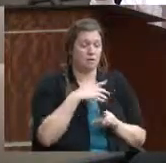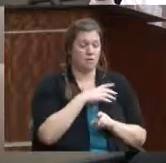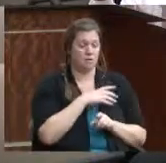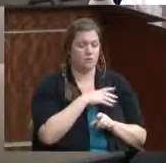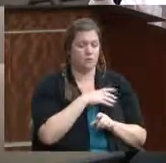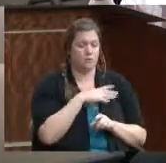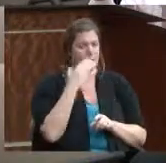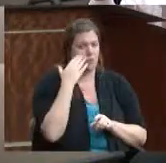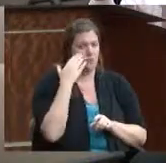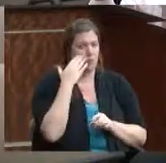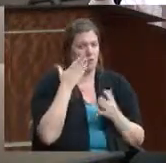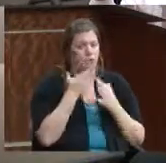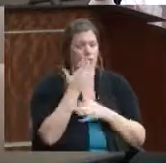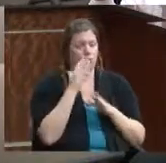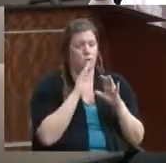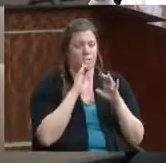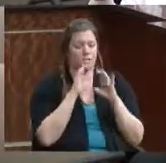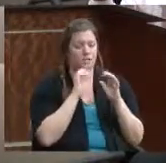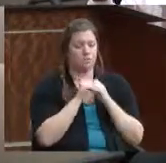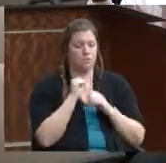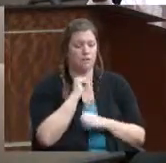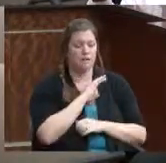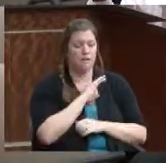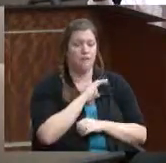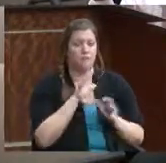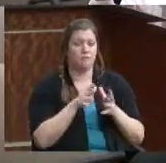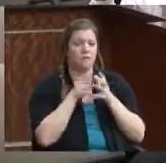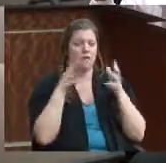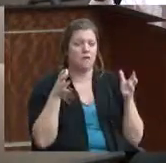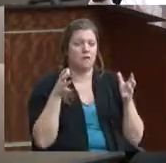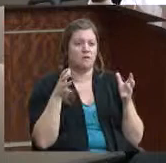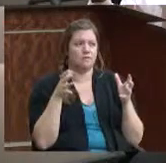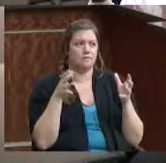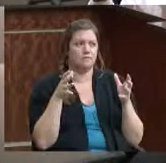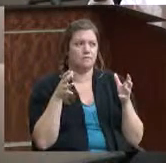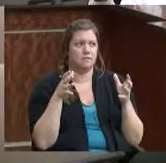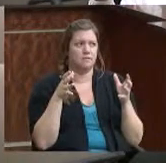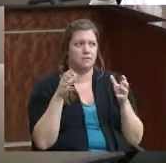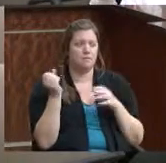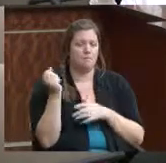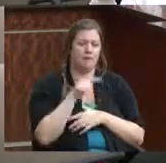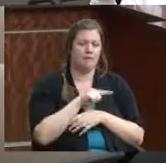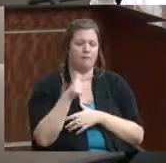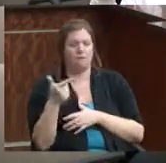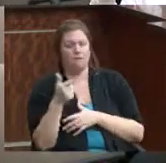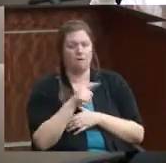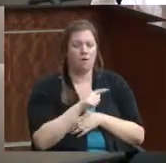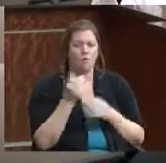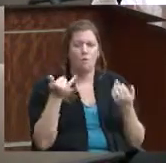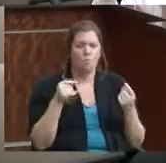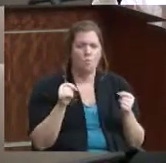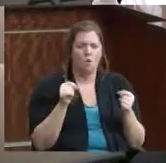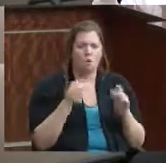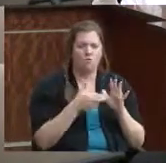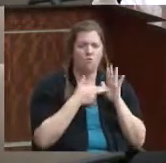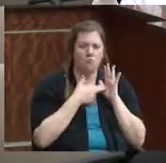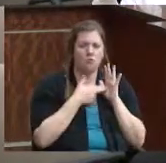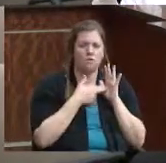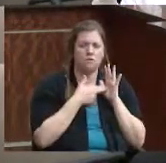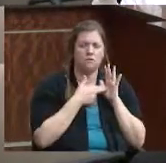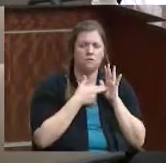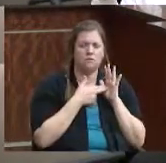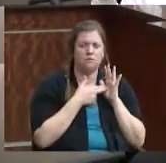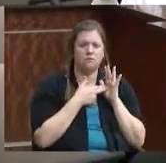may be aware through conversations with your staff, there was a lot of back and forth as far as what requirements were actually